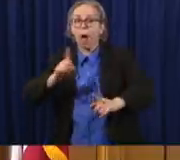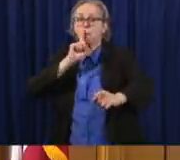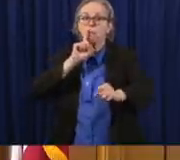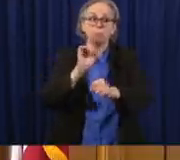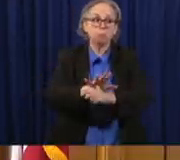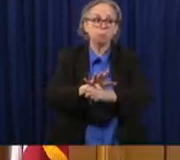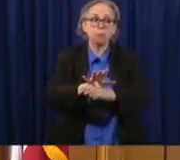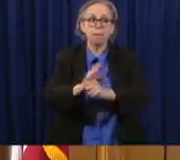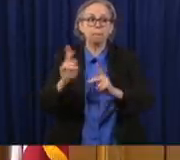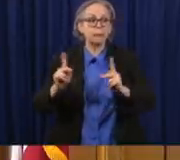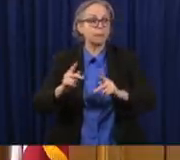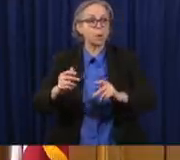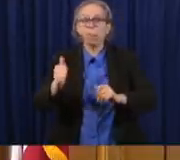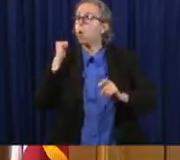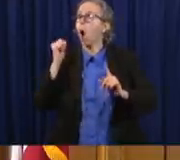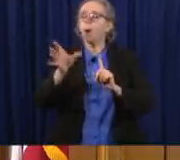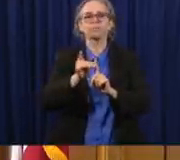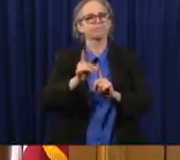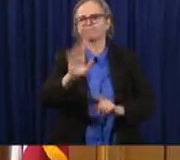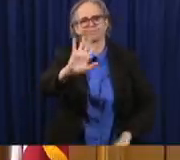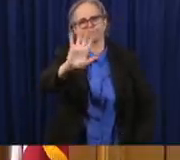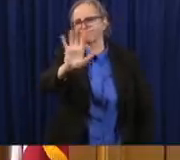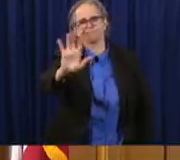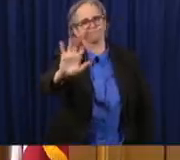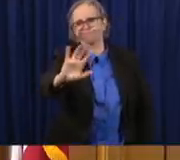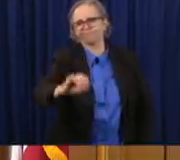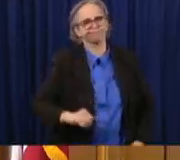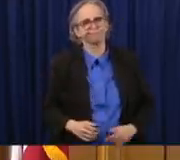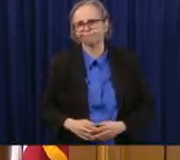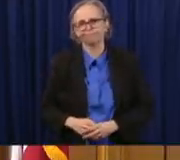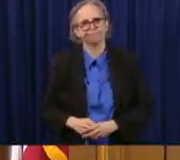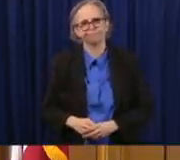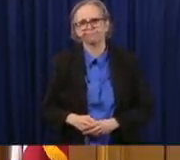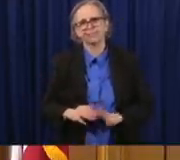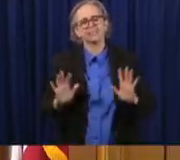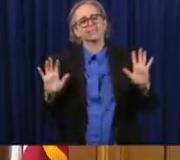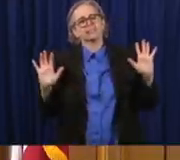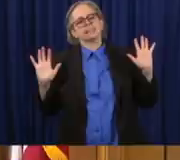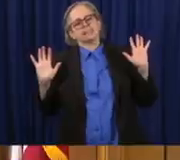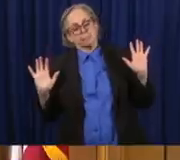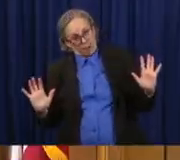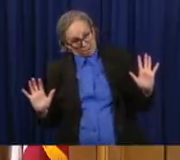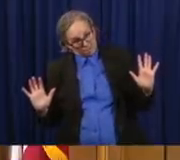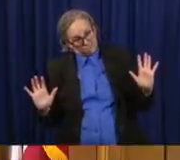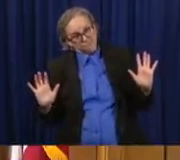reality. But during this stay-at-home time,